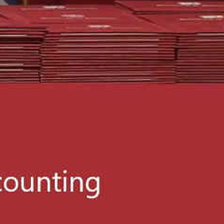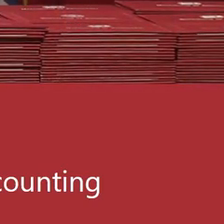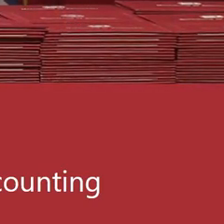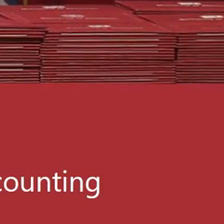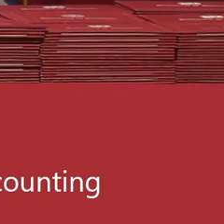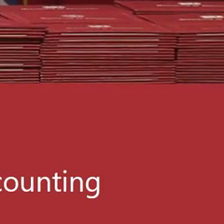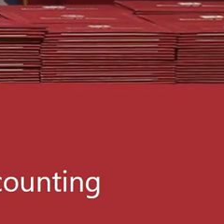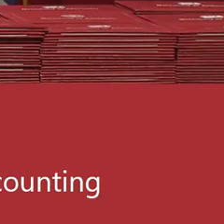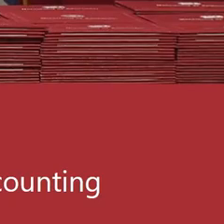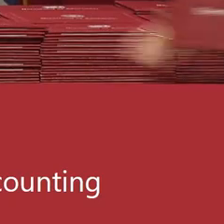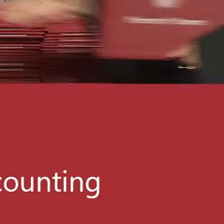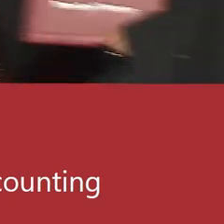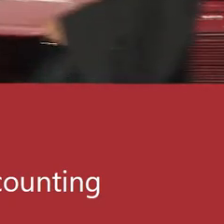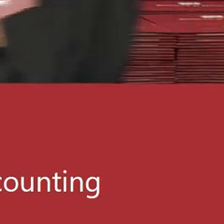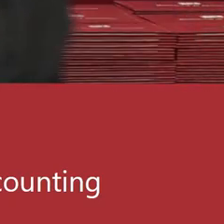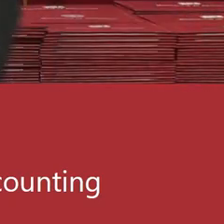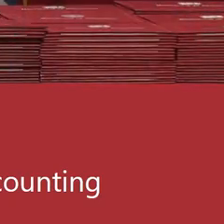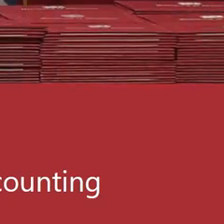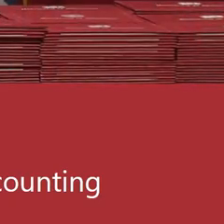Olivia Sestito.